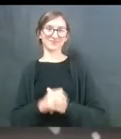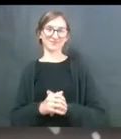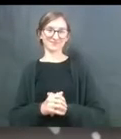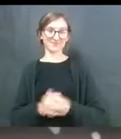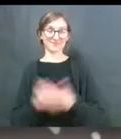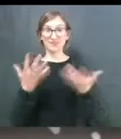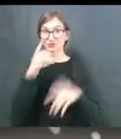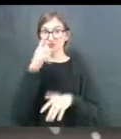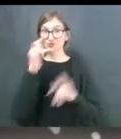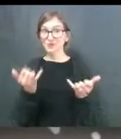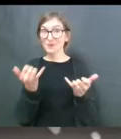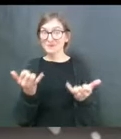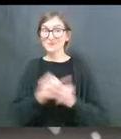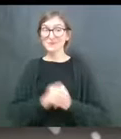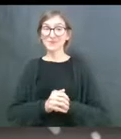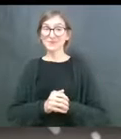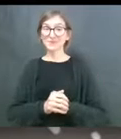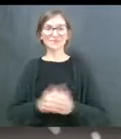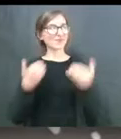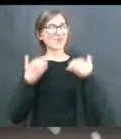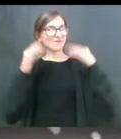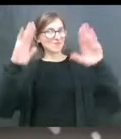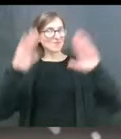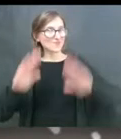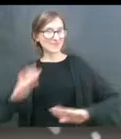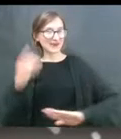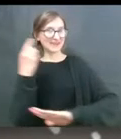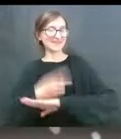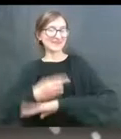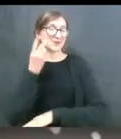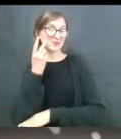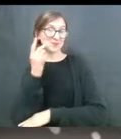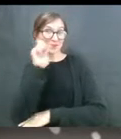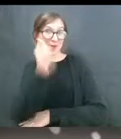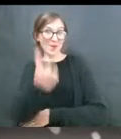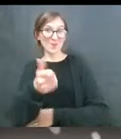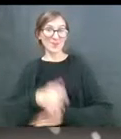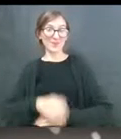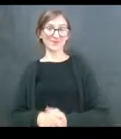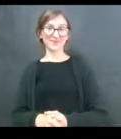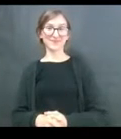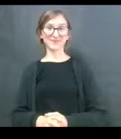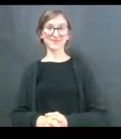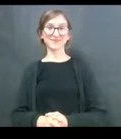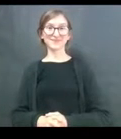That's all for today, Lincoln Center. Make it a great one, and we'll see you tomorrow.